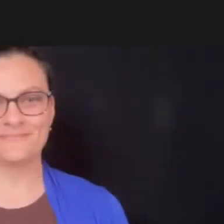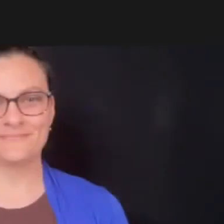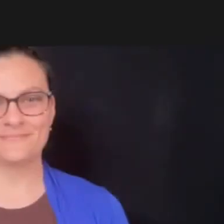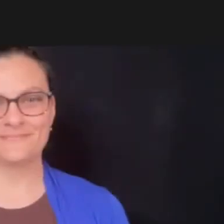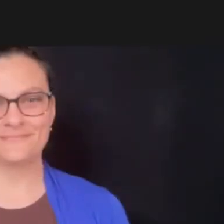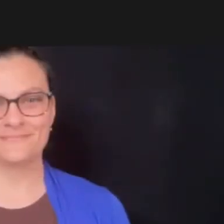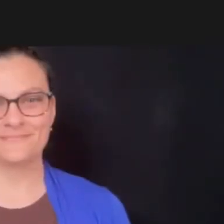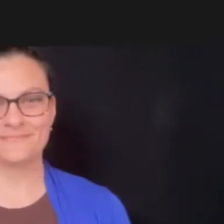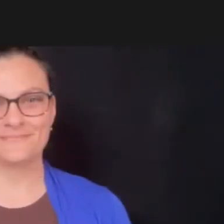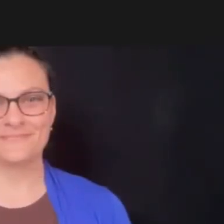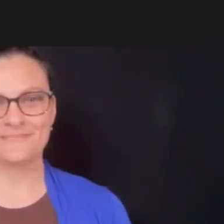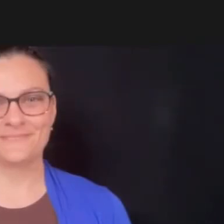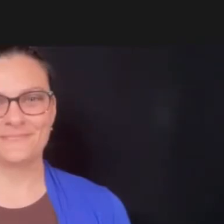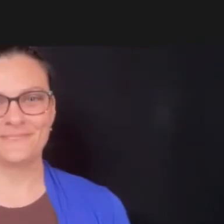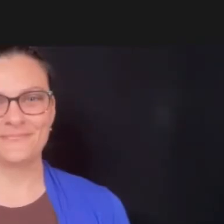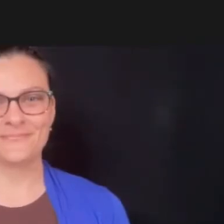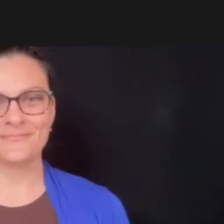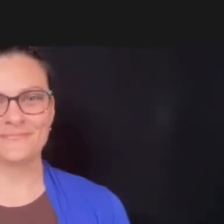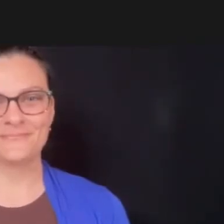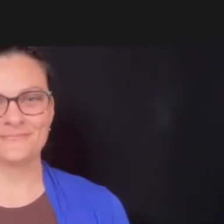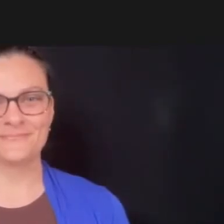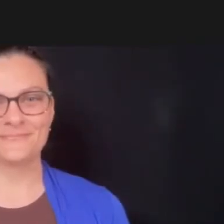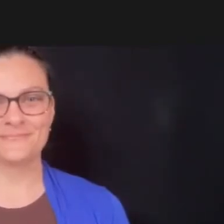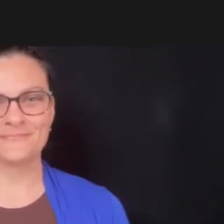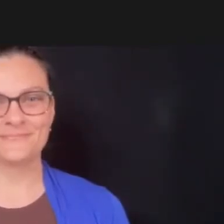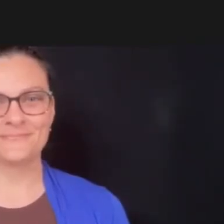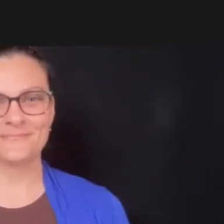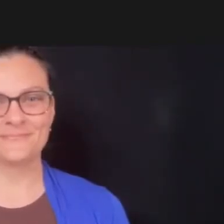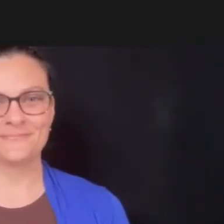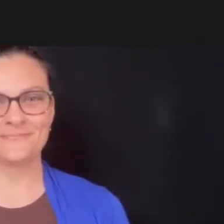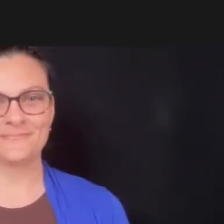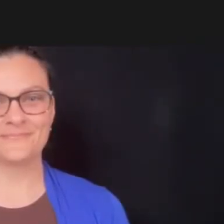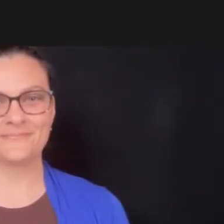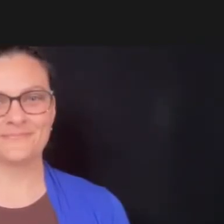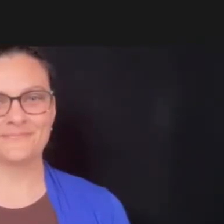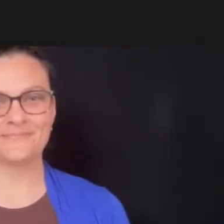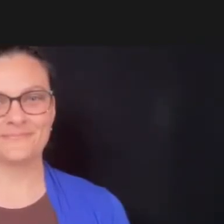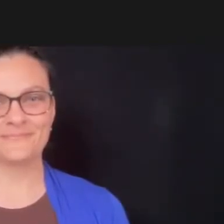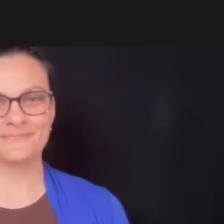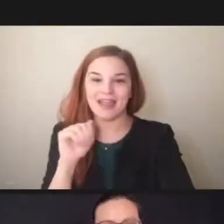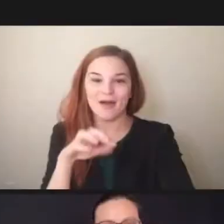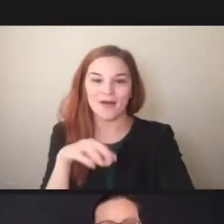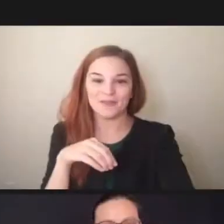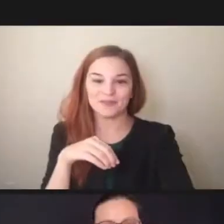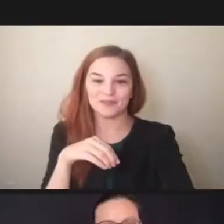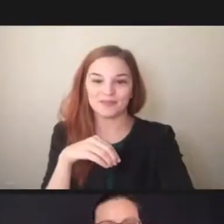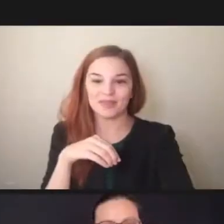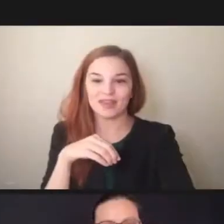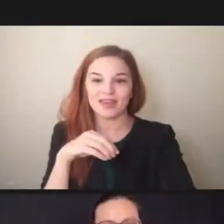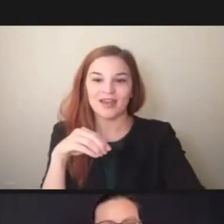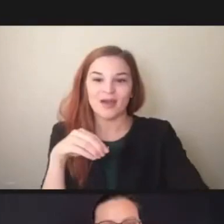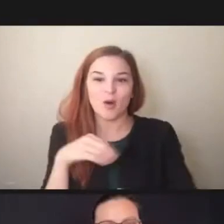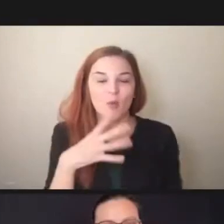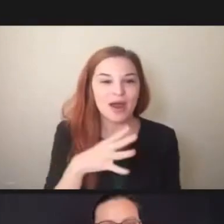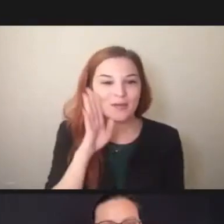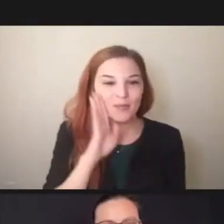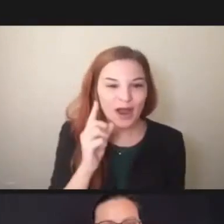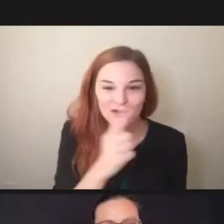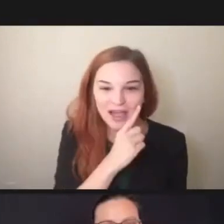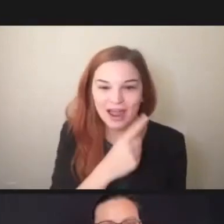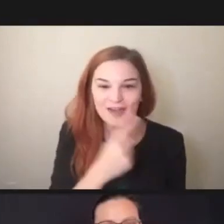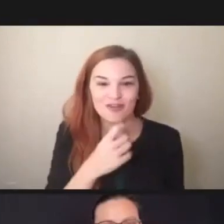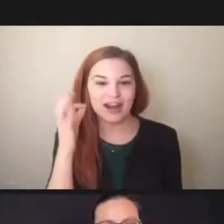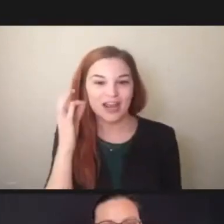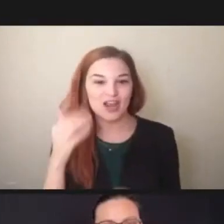excellent introduction to start off, Dr. Poulos. My name is Claire. I am